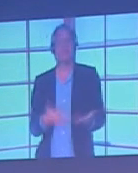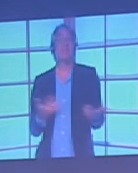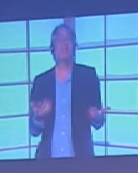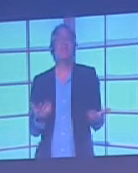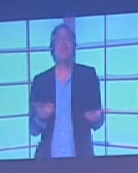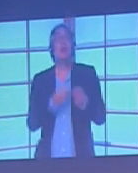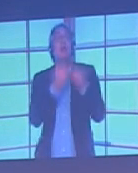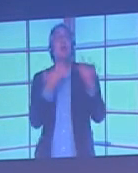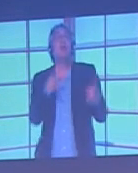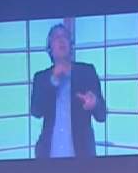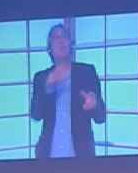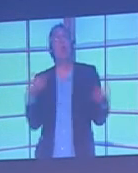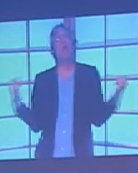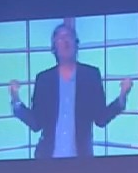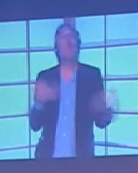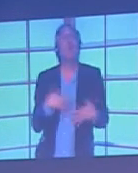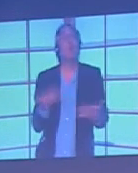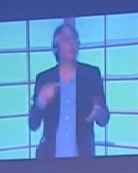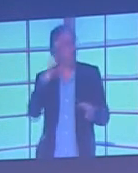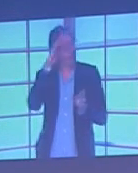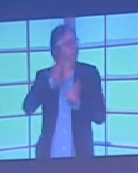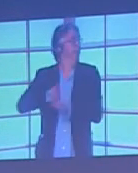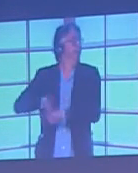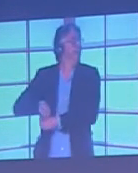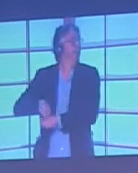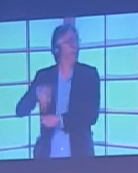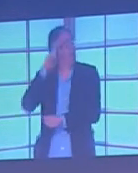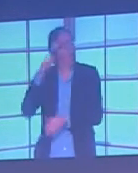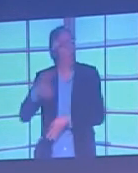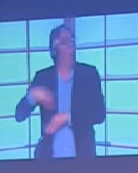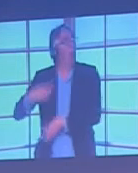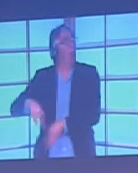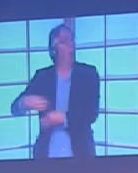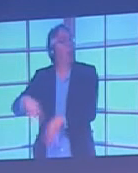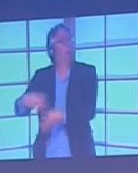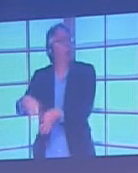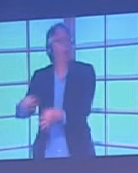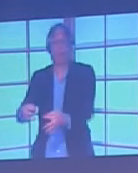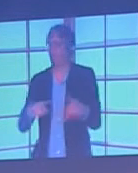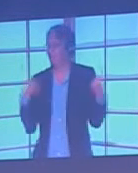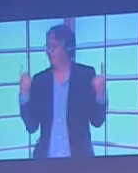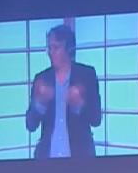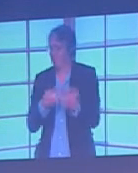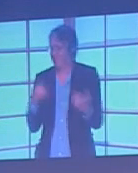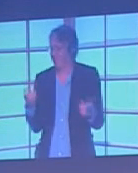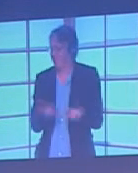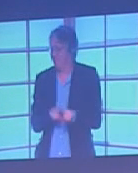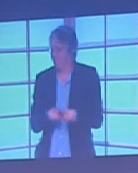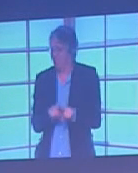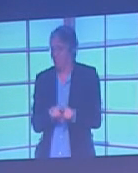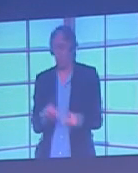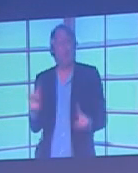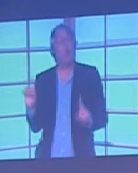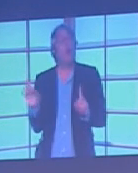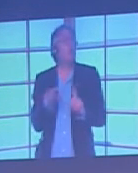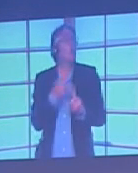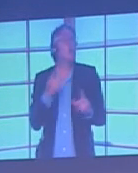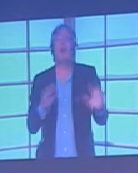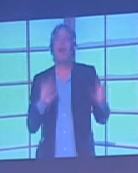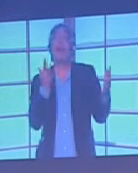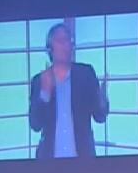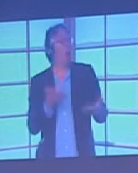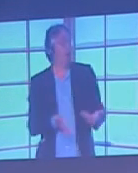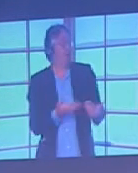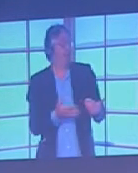to put it aside, to deal with the problem another day. We all do it. We do the easy bit first, and then we get to the difficult bit when there's